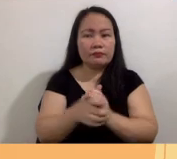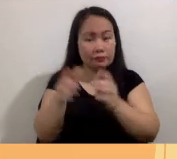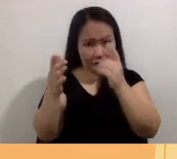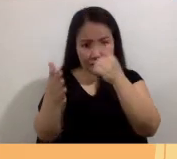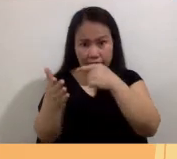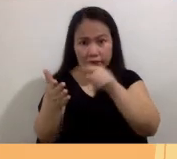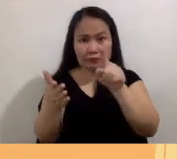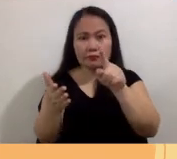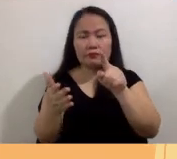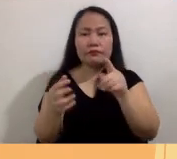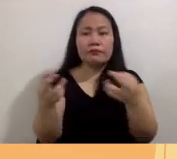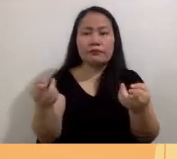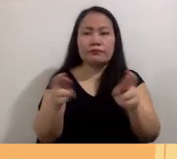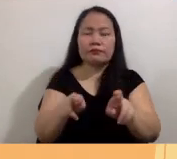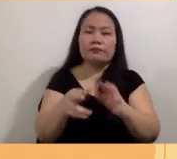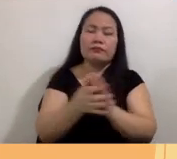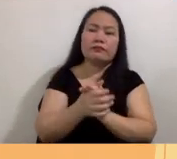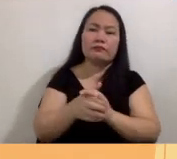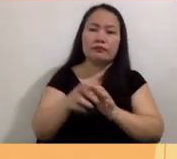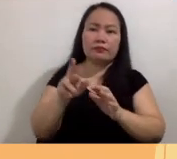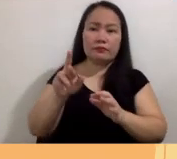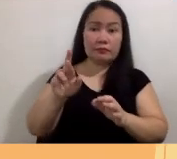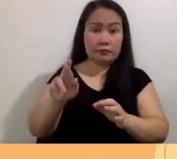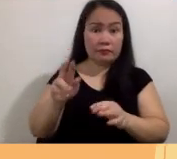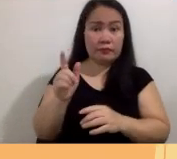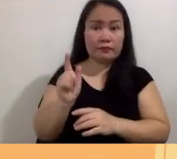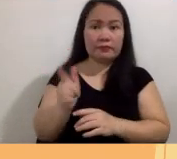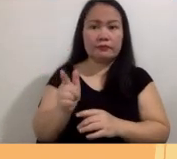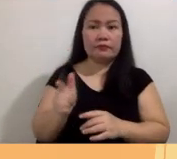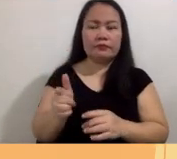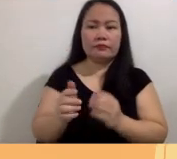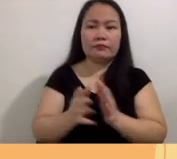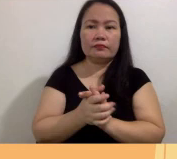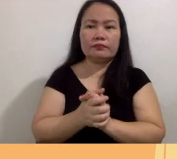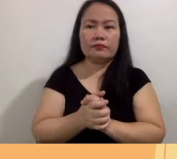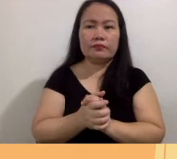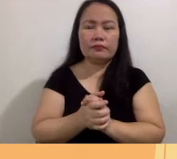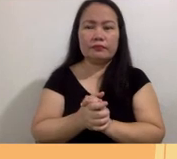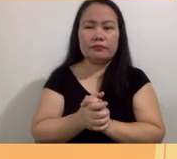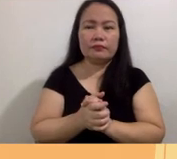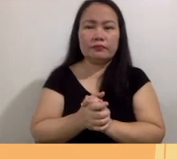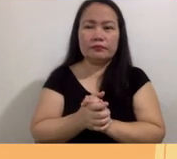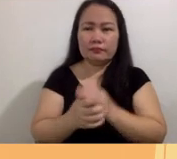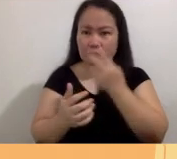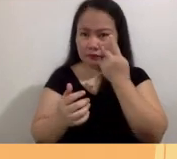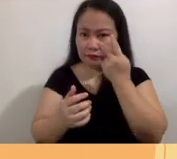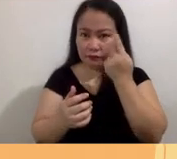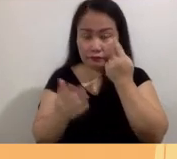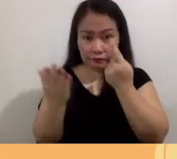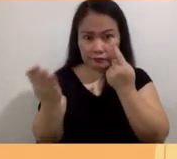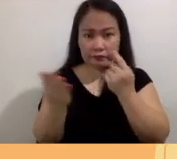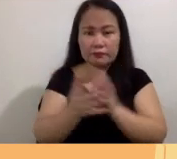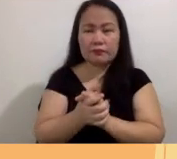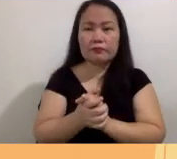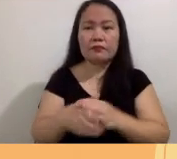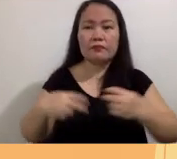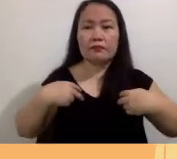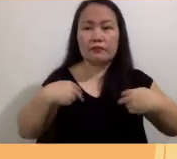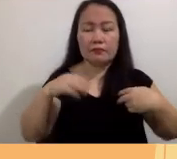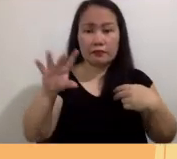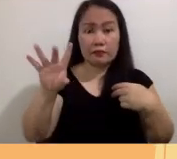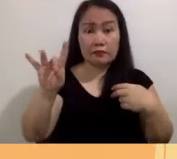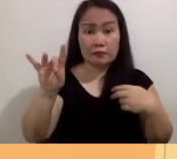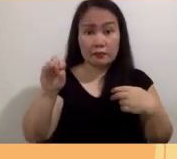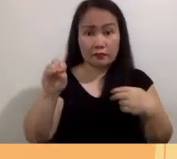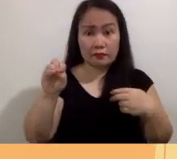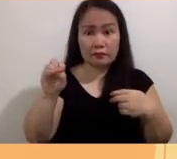check the result. So, since our rate is 20, let's go back. So, i-check natin. We have